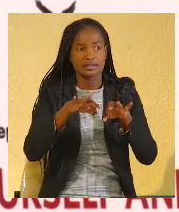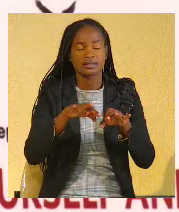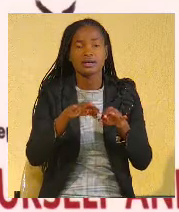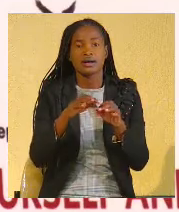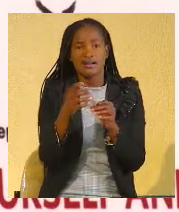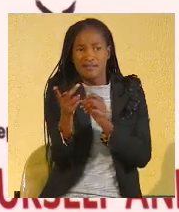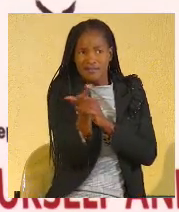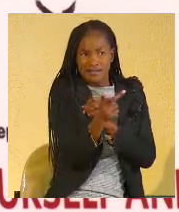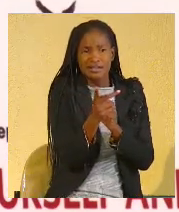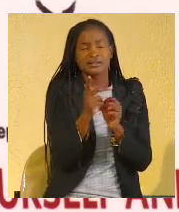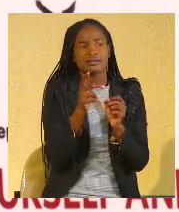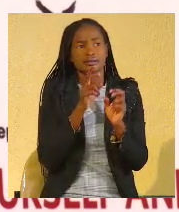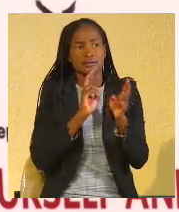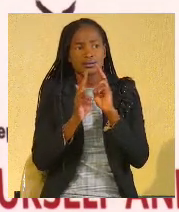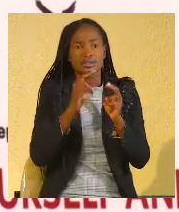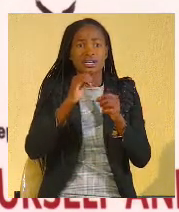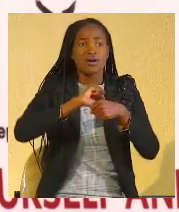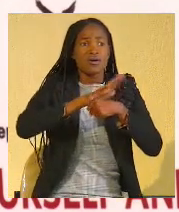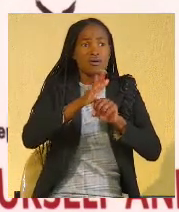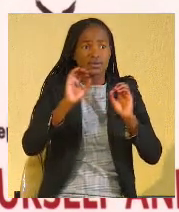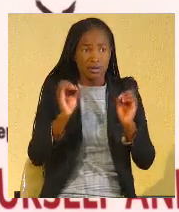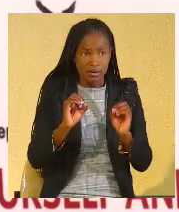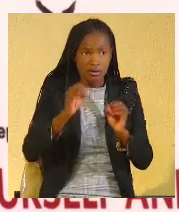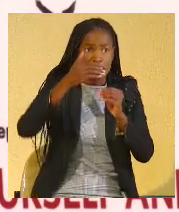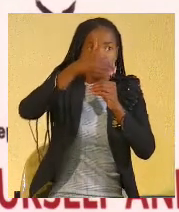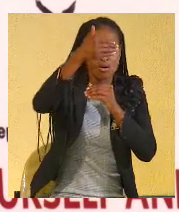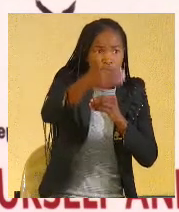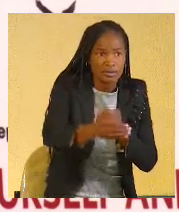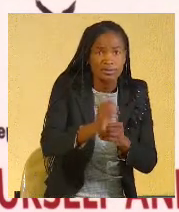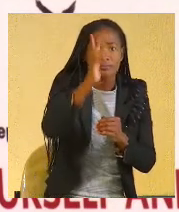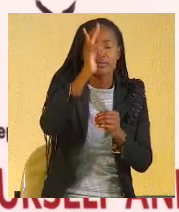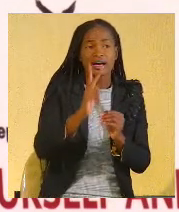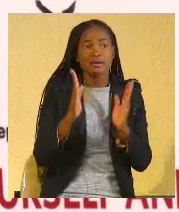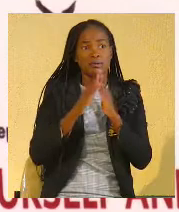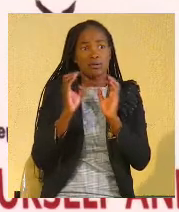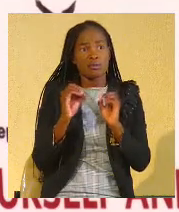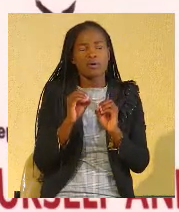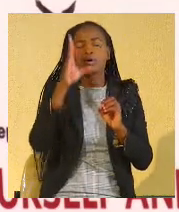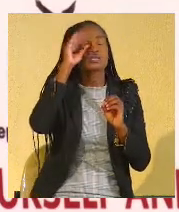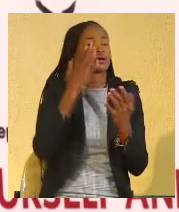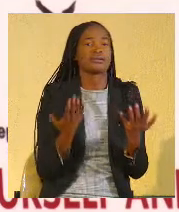develop a post-COVID-19 strategy for homeless persons.